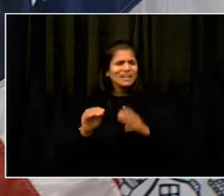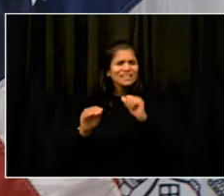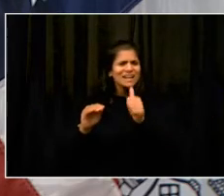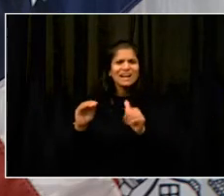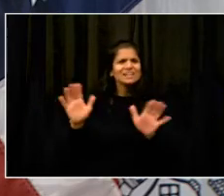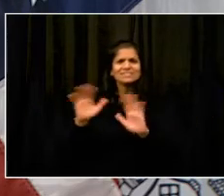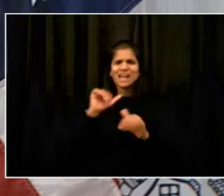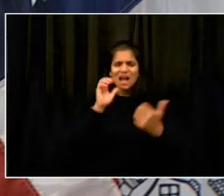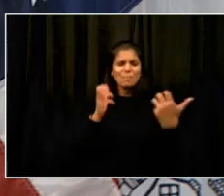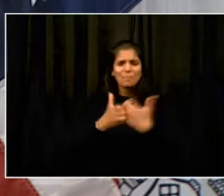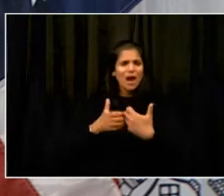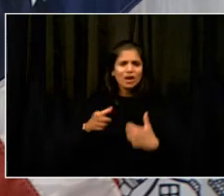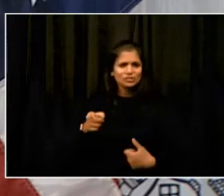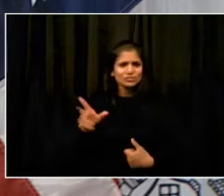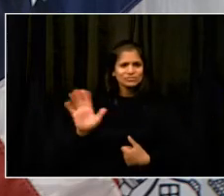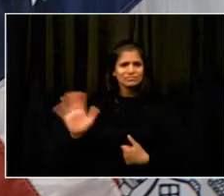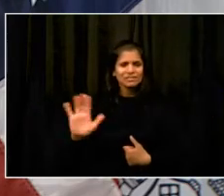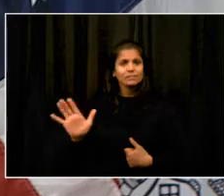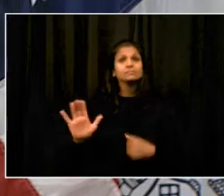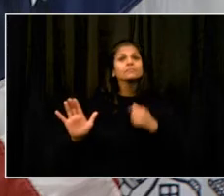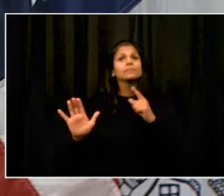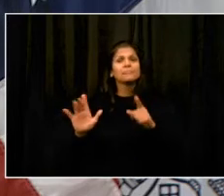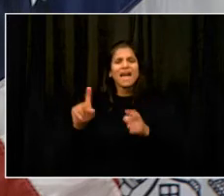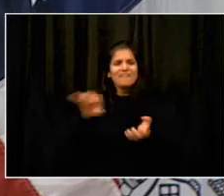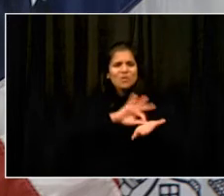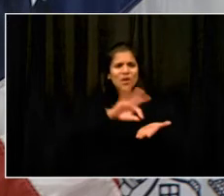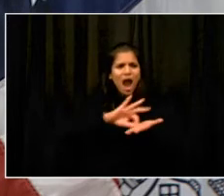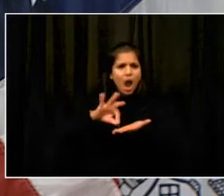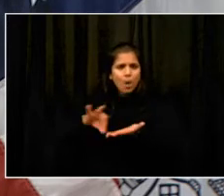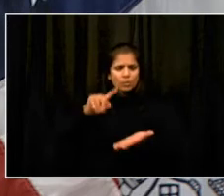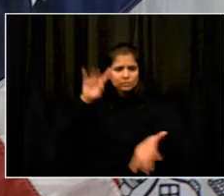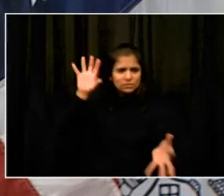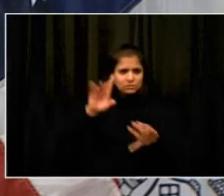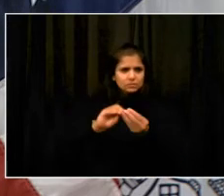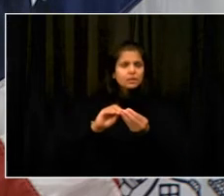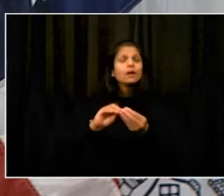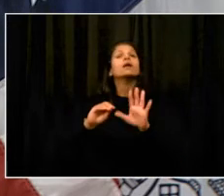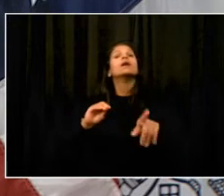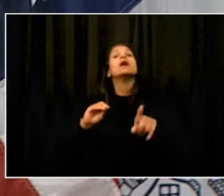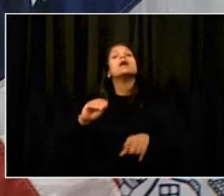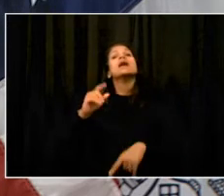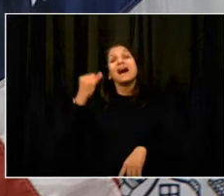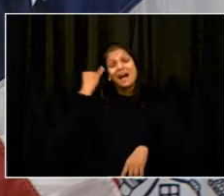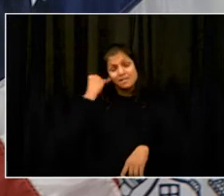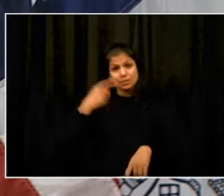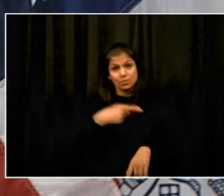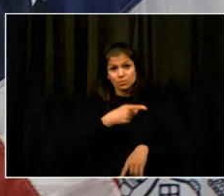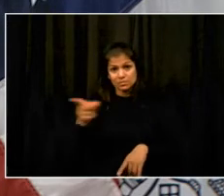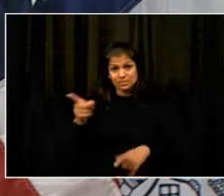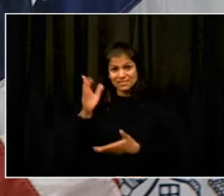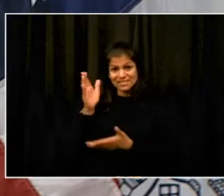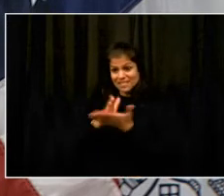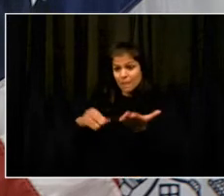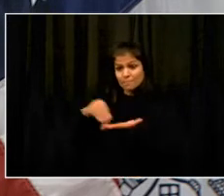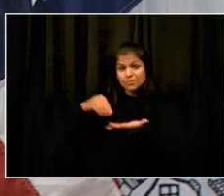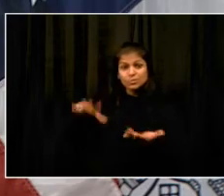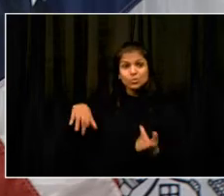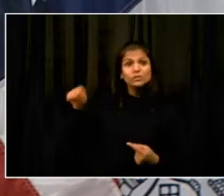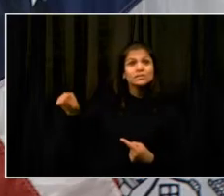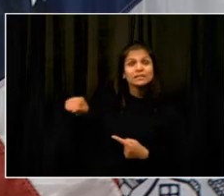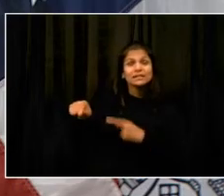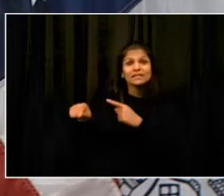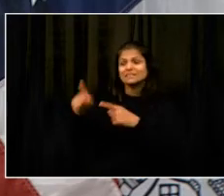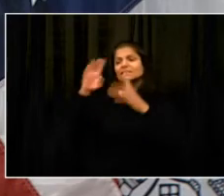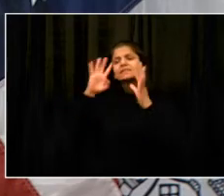turns out that a number of those kids really don't intend to come in, we can put them into all remote. That's really what